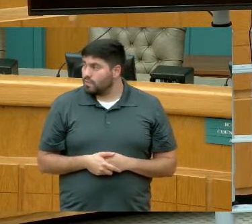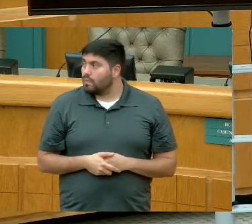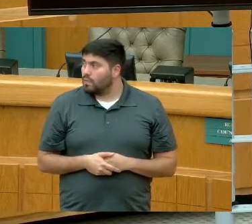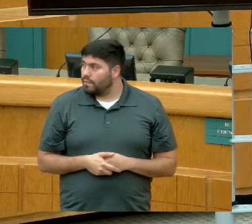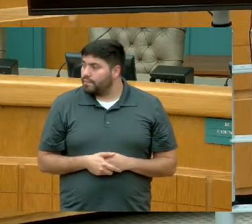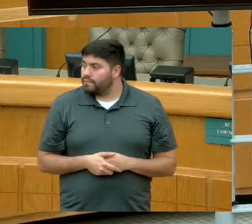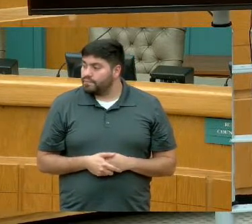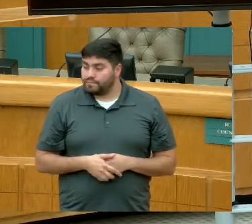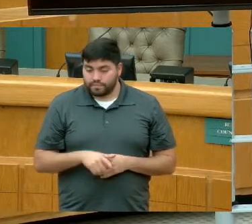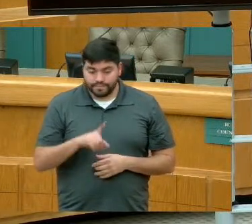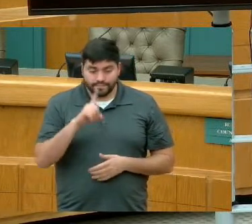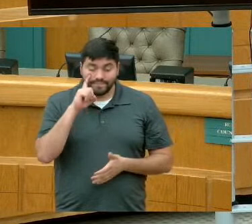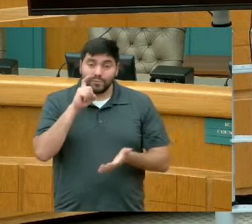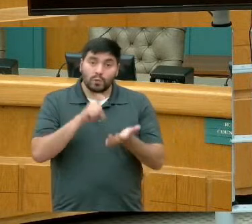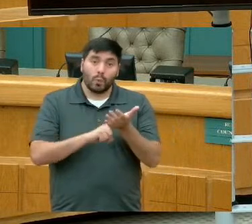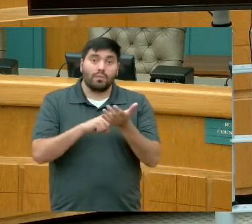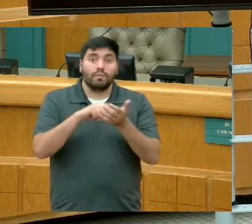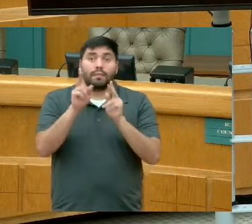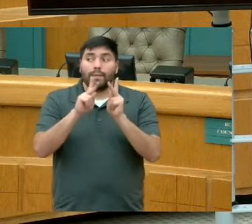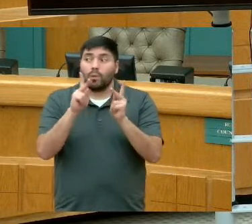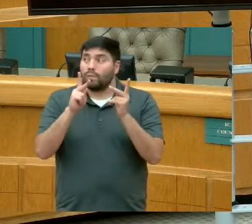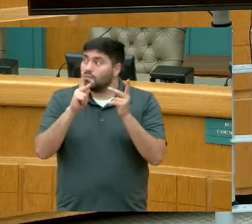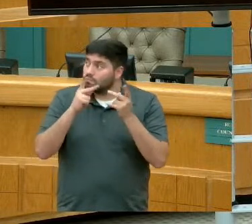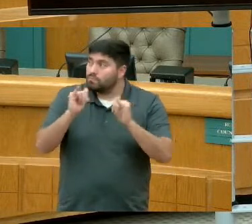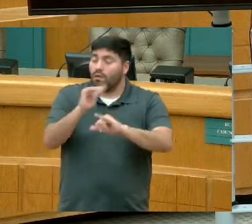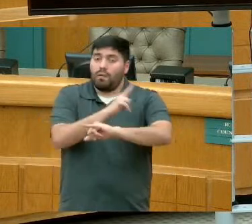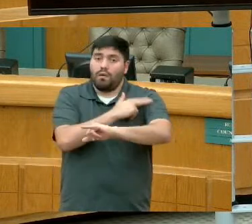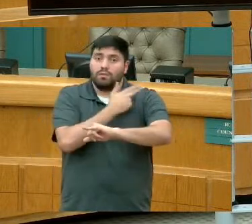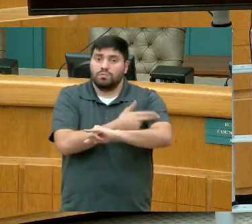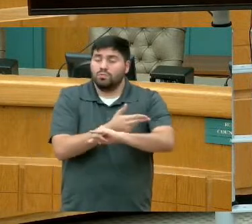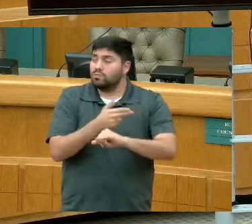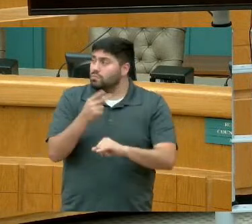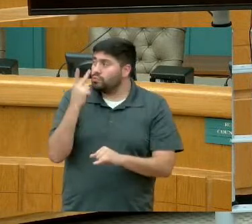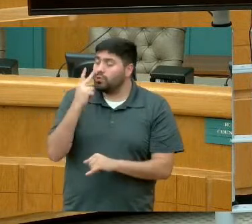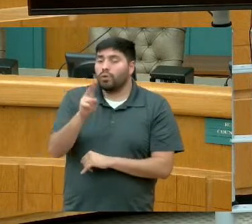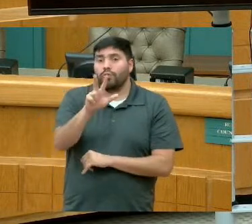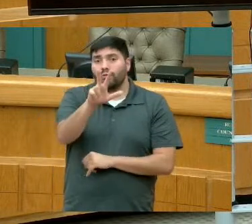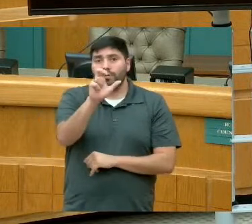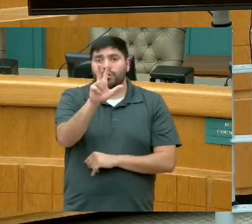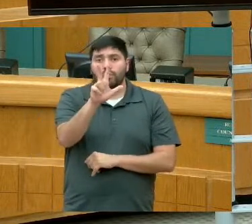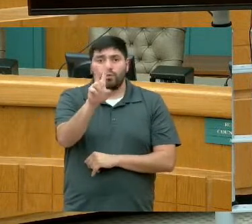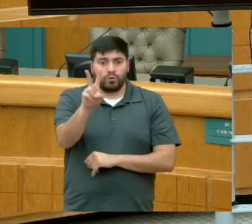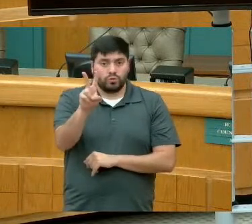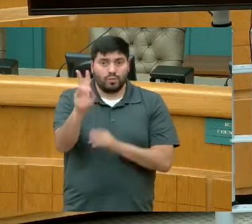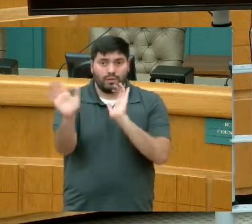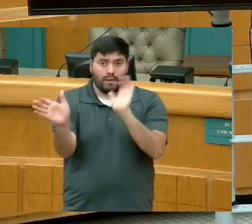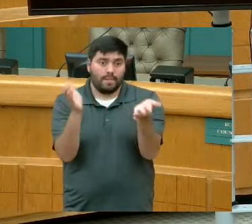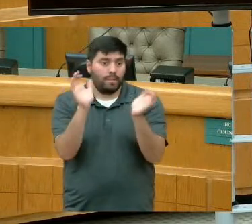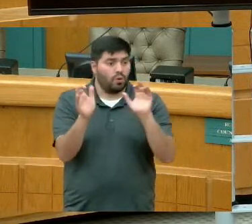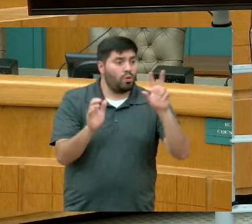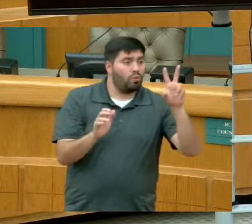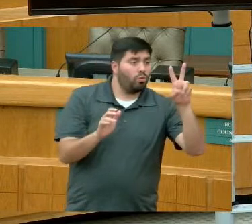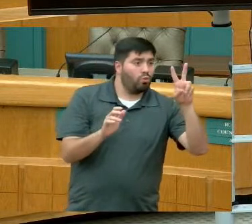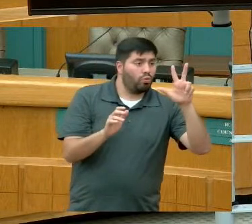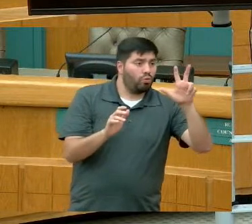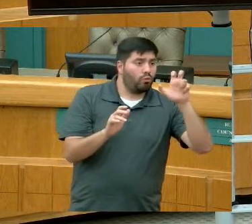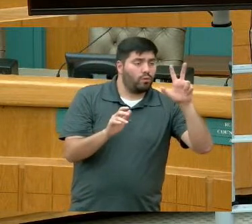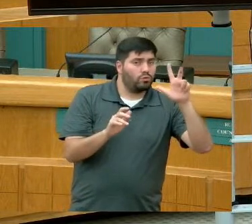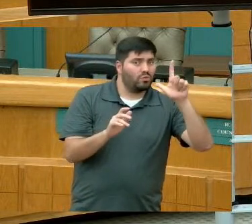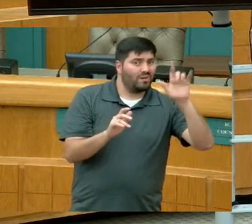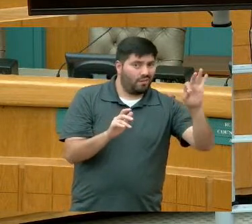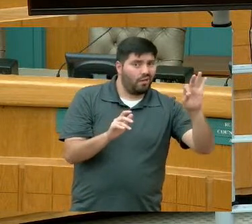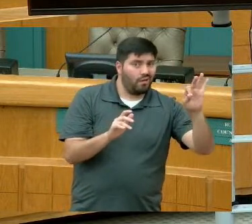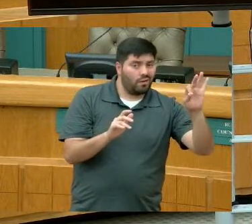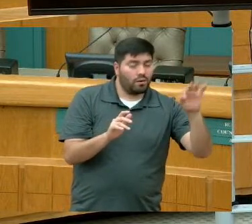So here we actually have the hospitalized patients, and if you'll look for today, 332 compared to